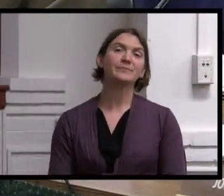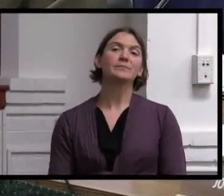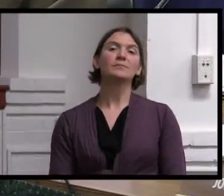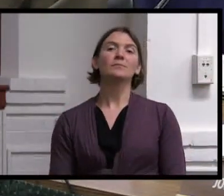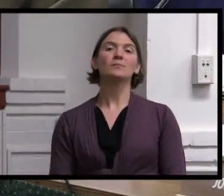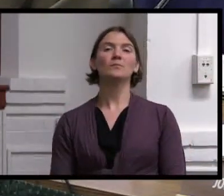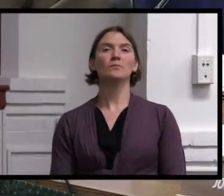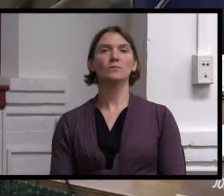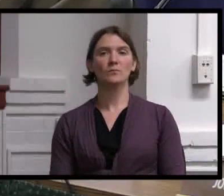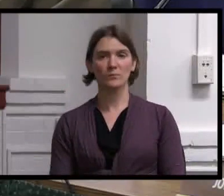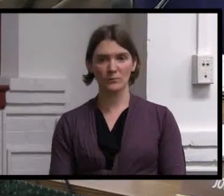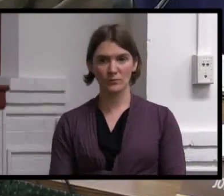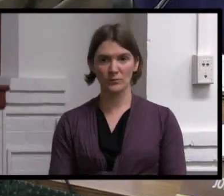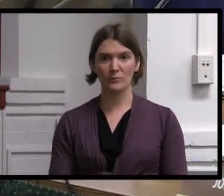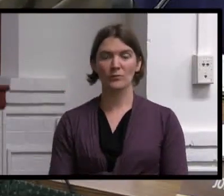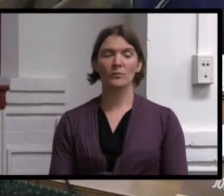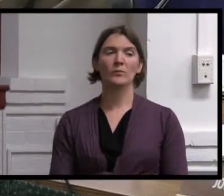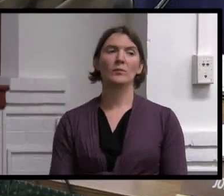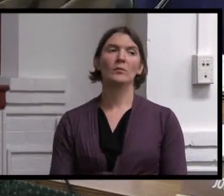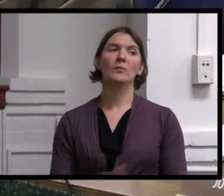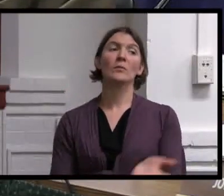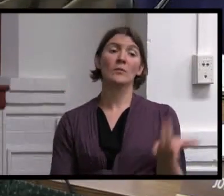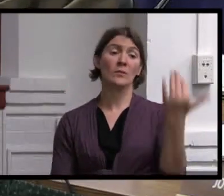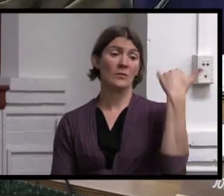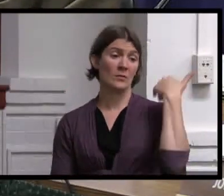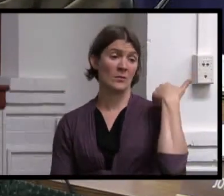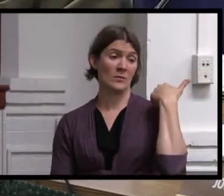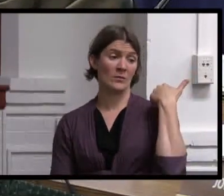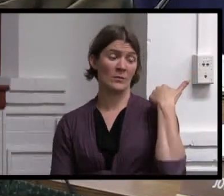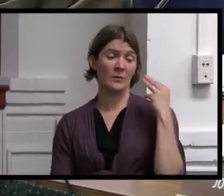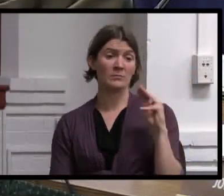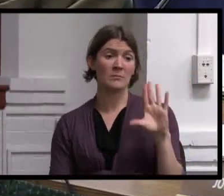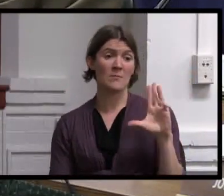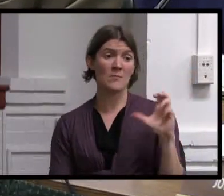on those dates, we had